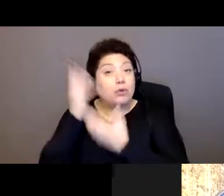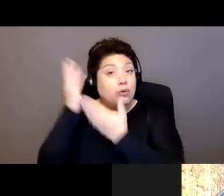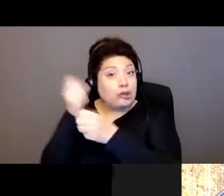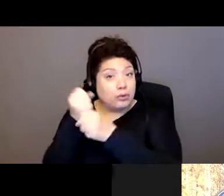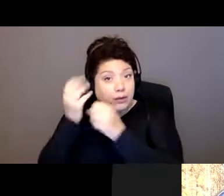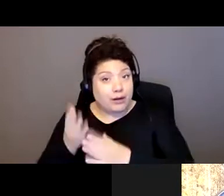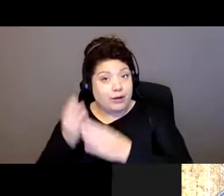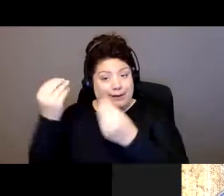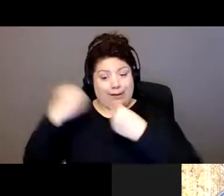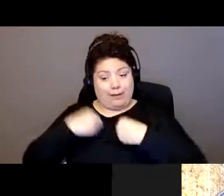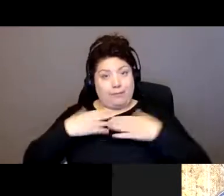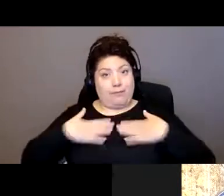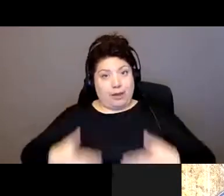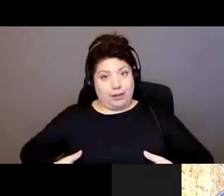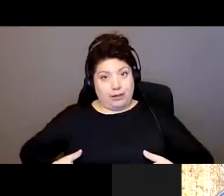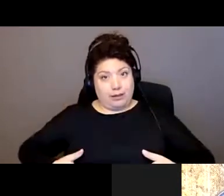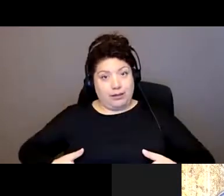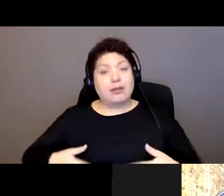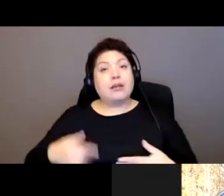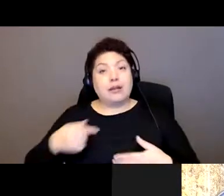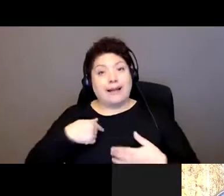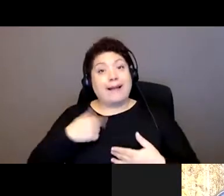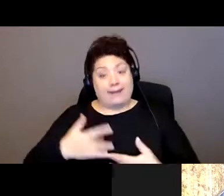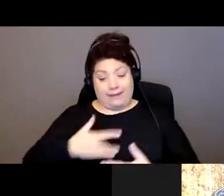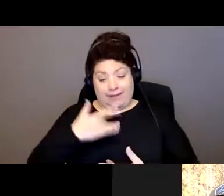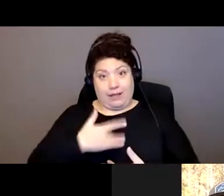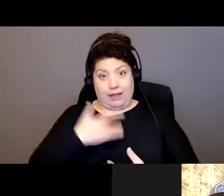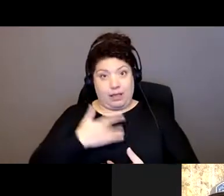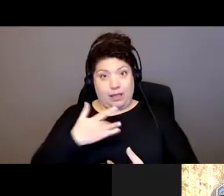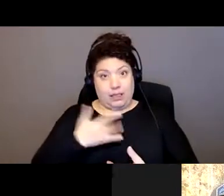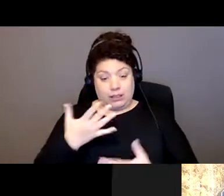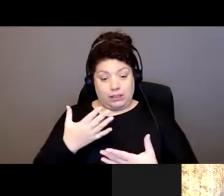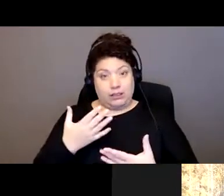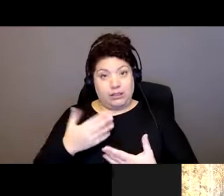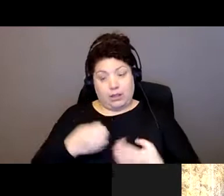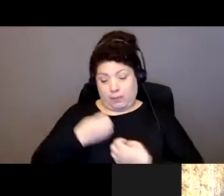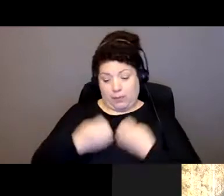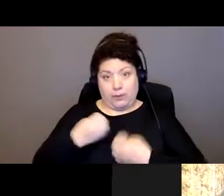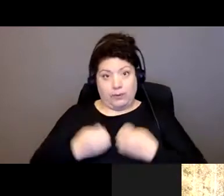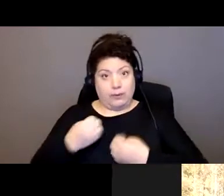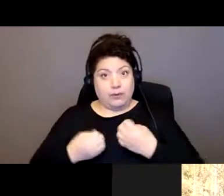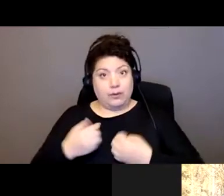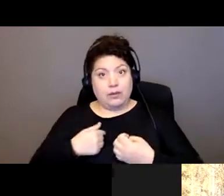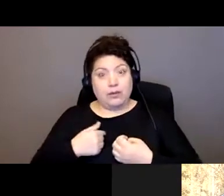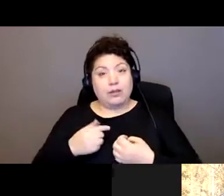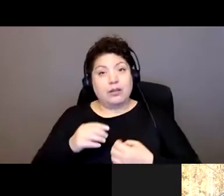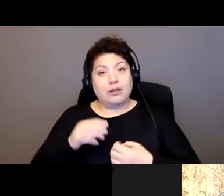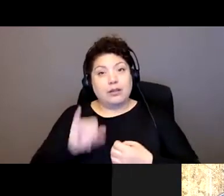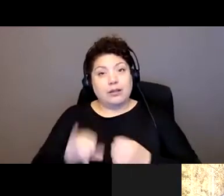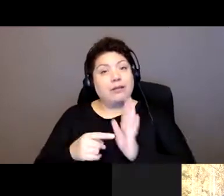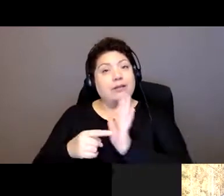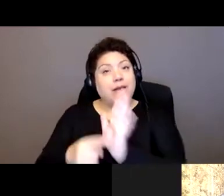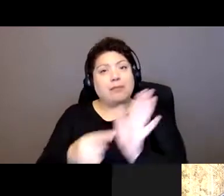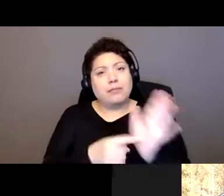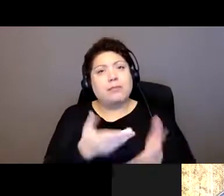body and gave me these feelings to have these feelings and to be the example of other people how to start loving